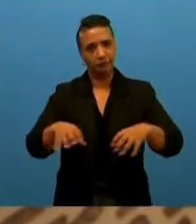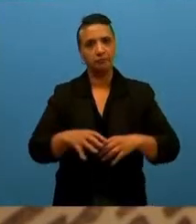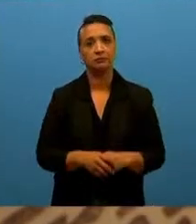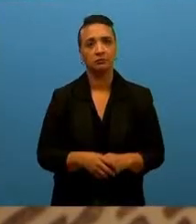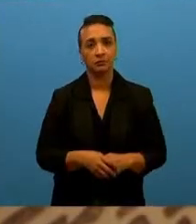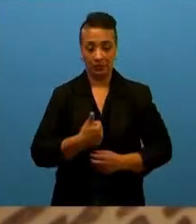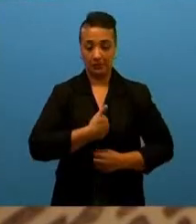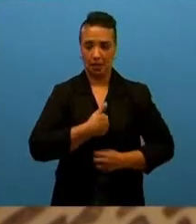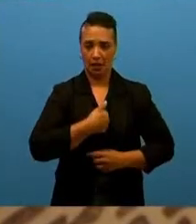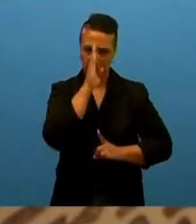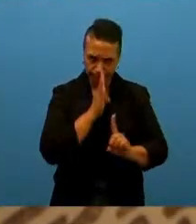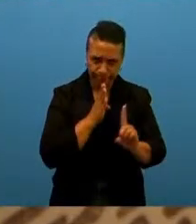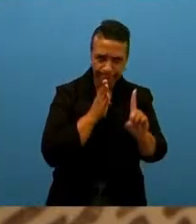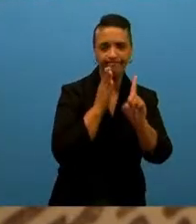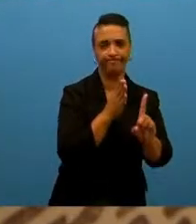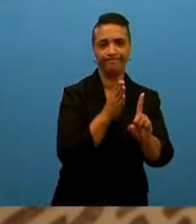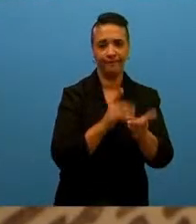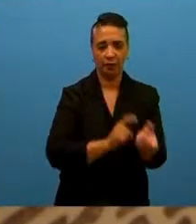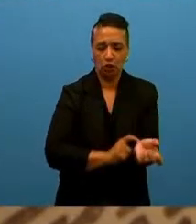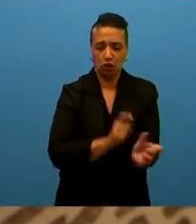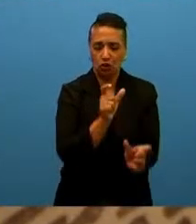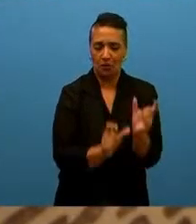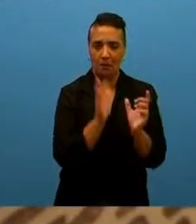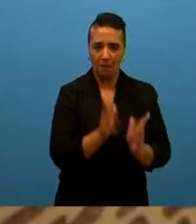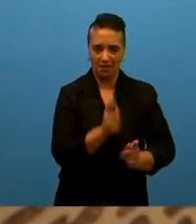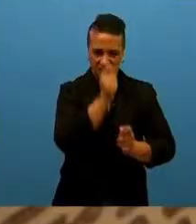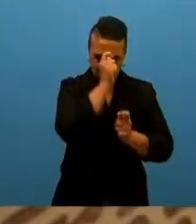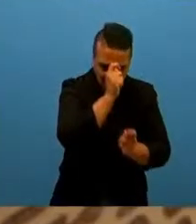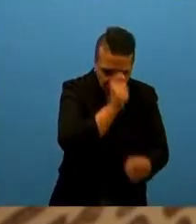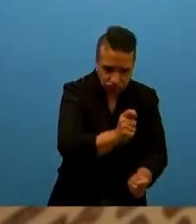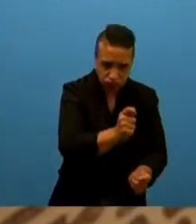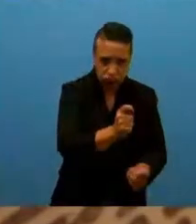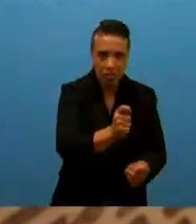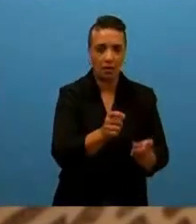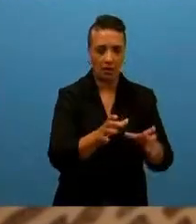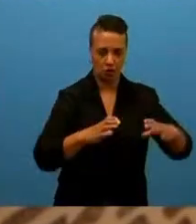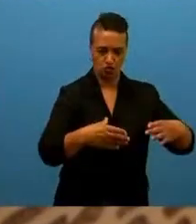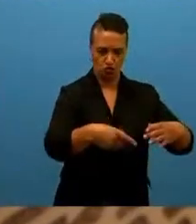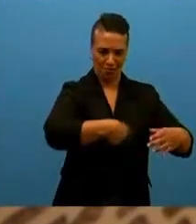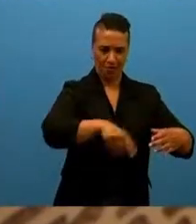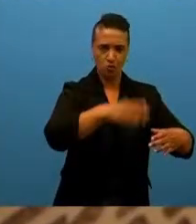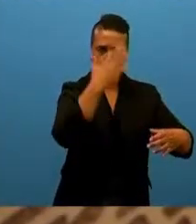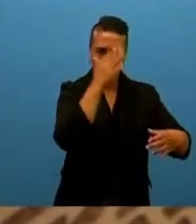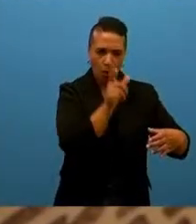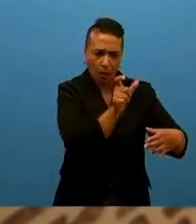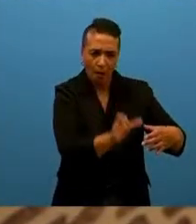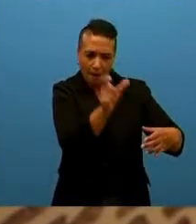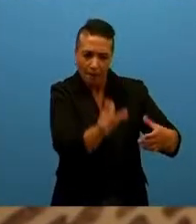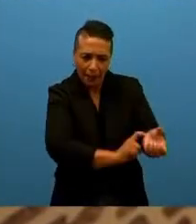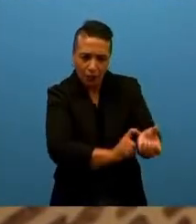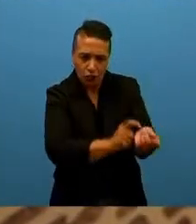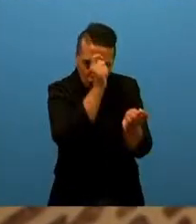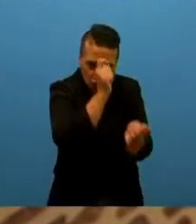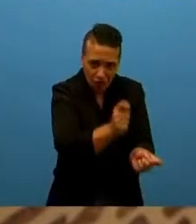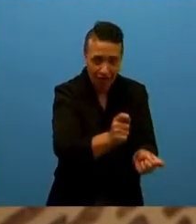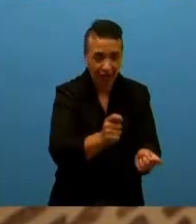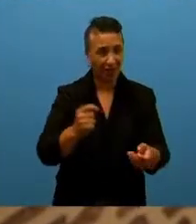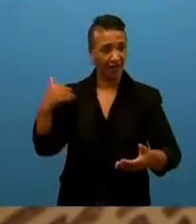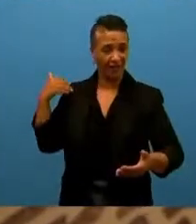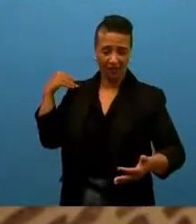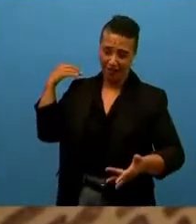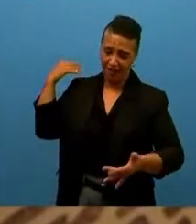self-determination, Indigenous peoples must have a status that recognizes they are peoples. Since time